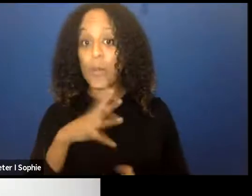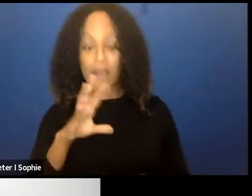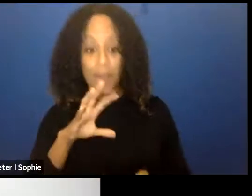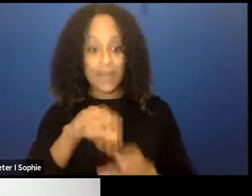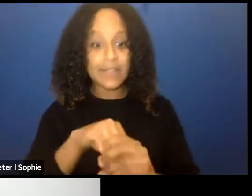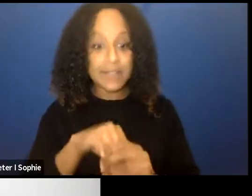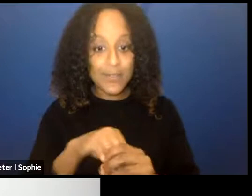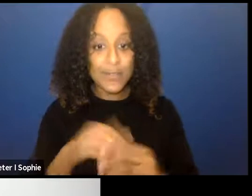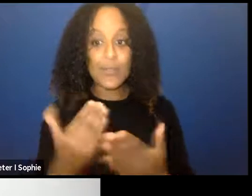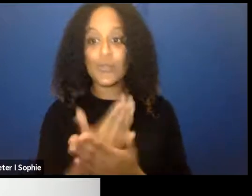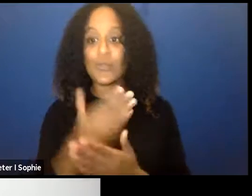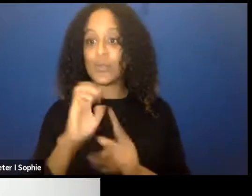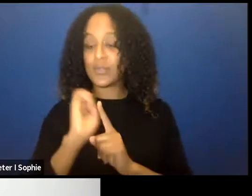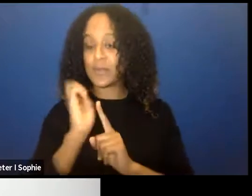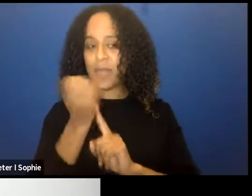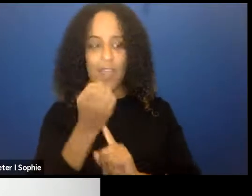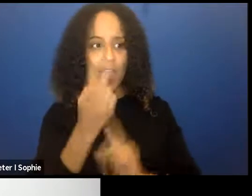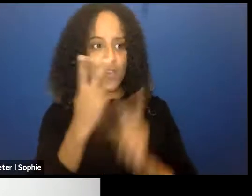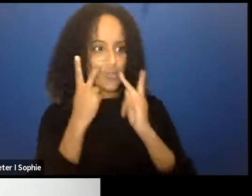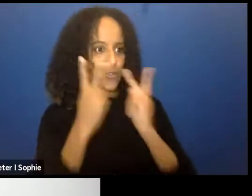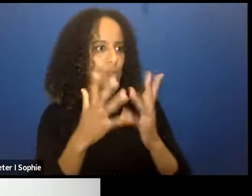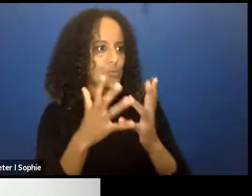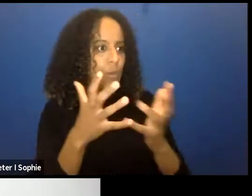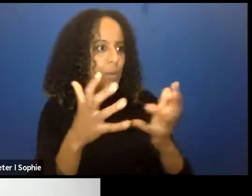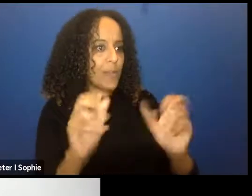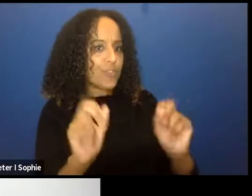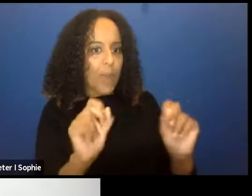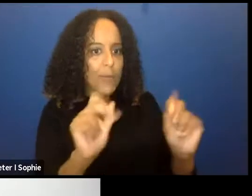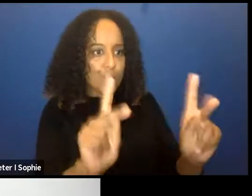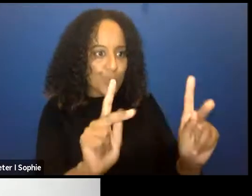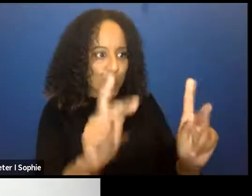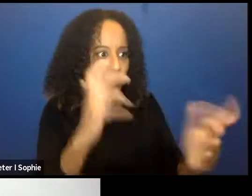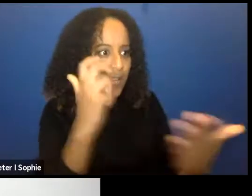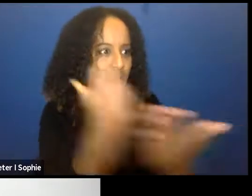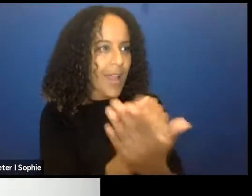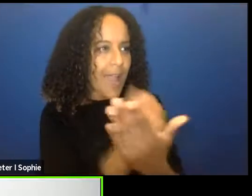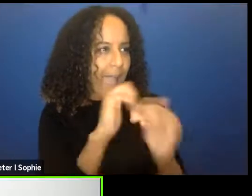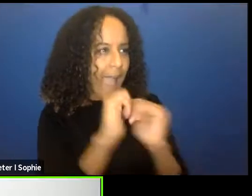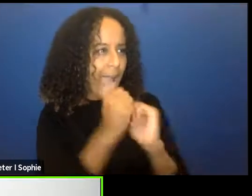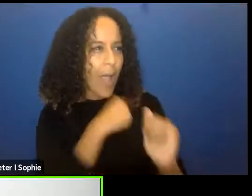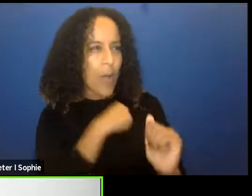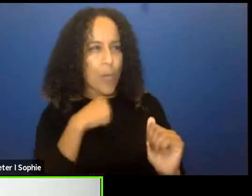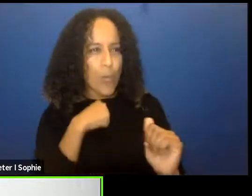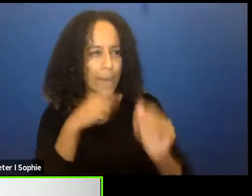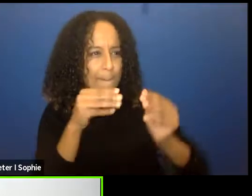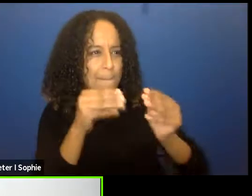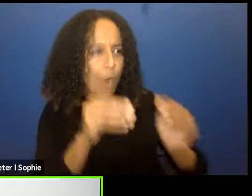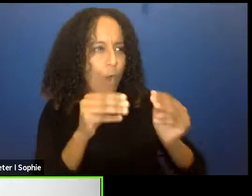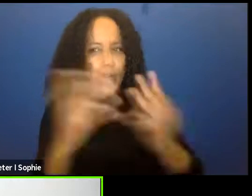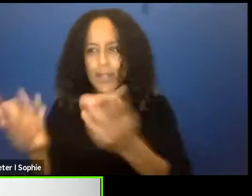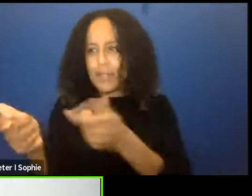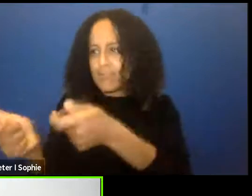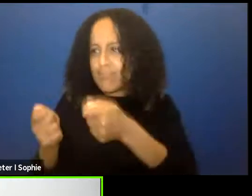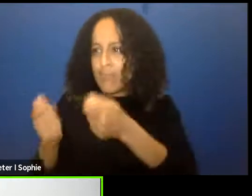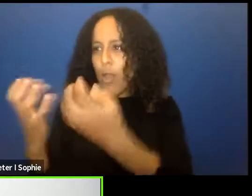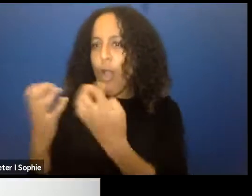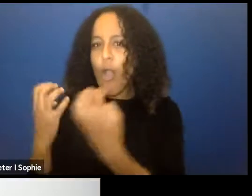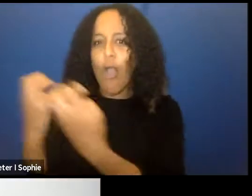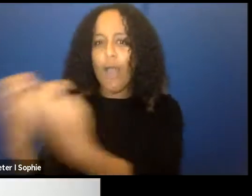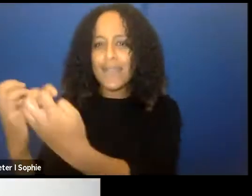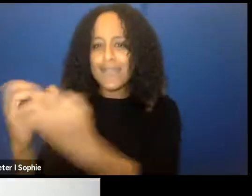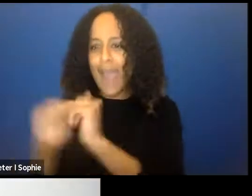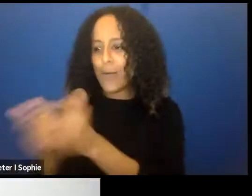new space. And I just saw so much opportunity to think about how we marketed to different audiences, to start bringing